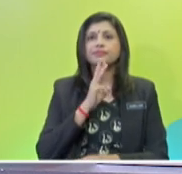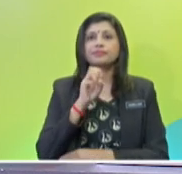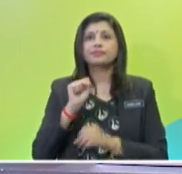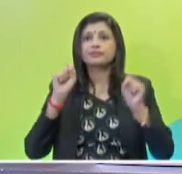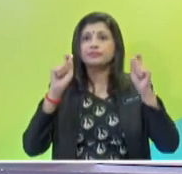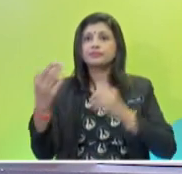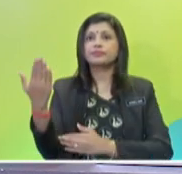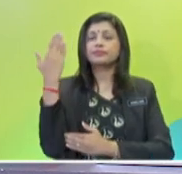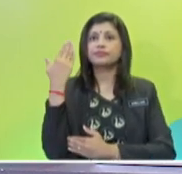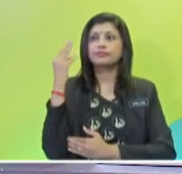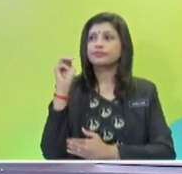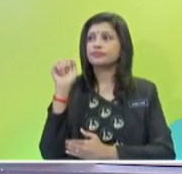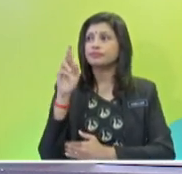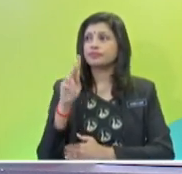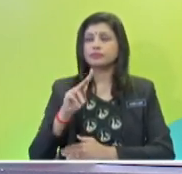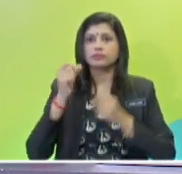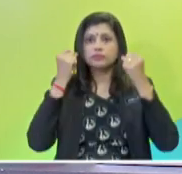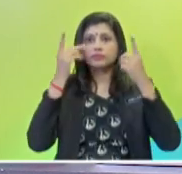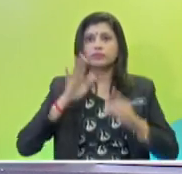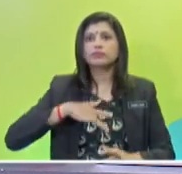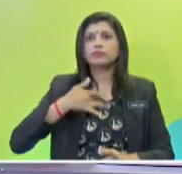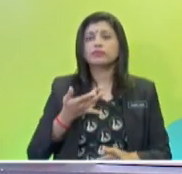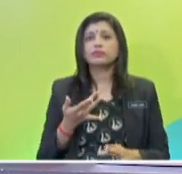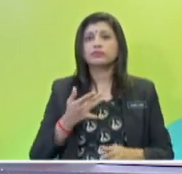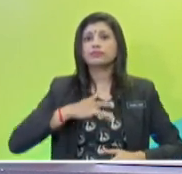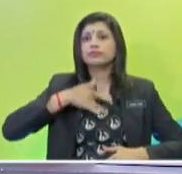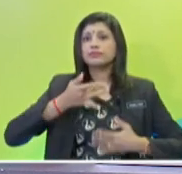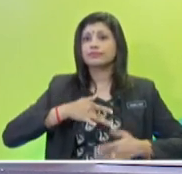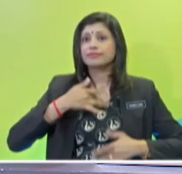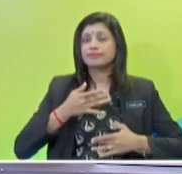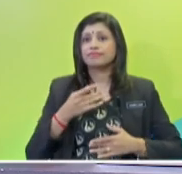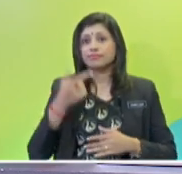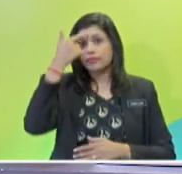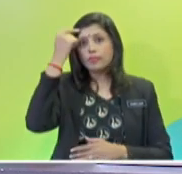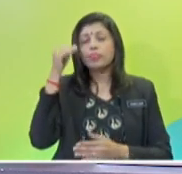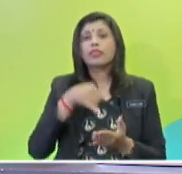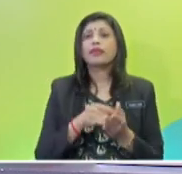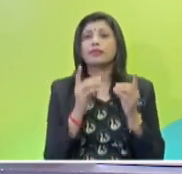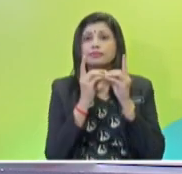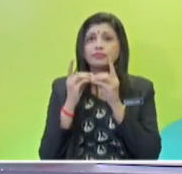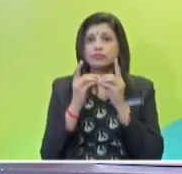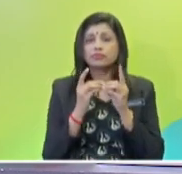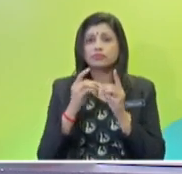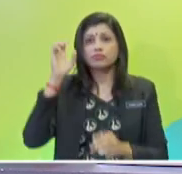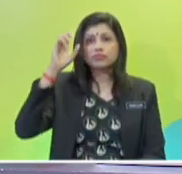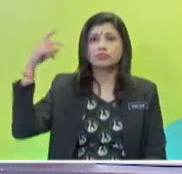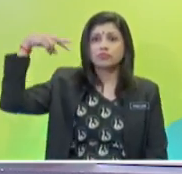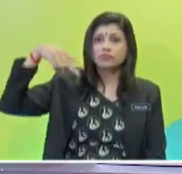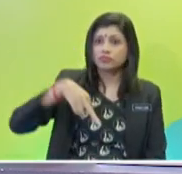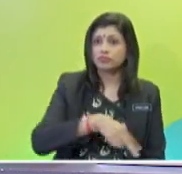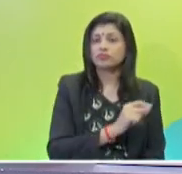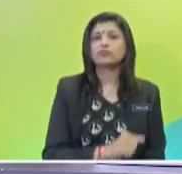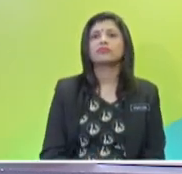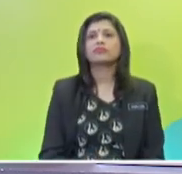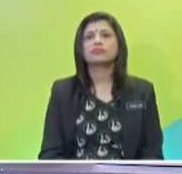Mark woke up feeling excited because it was his birthday. He ran downstairs and saw his parents and grandpa. His grandpa